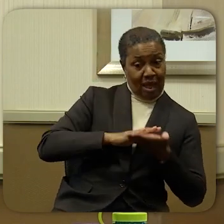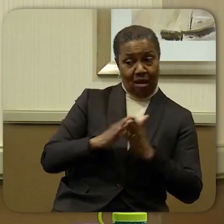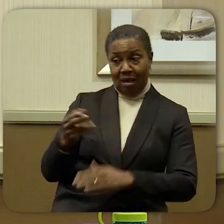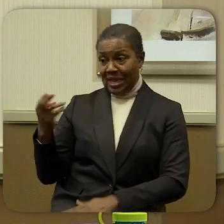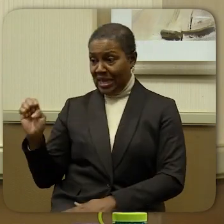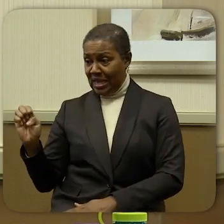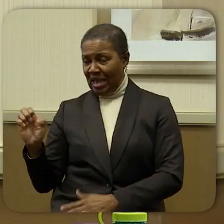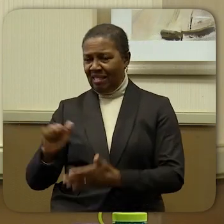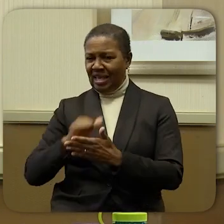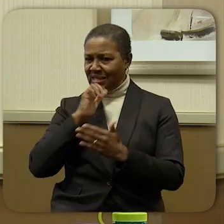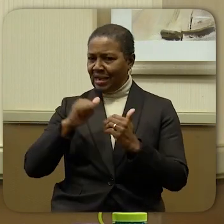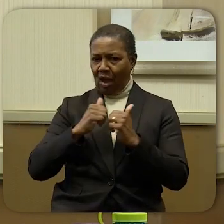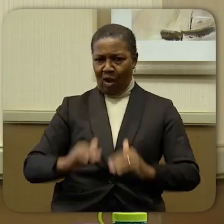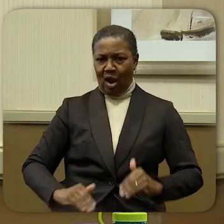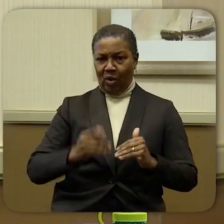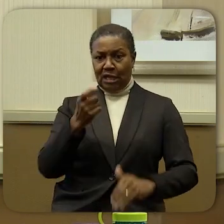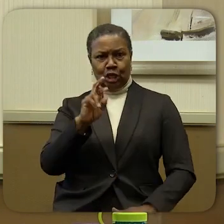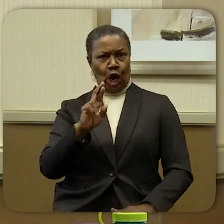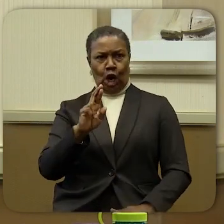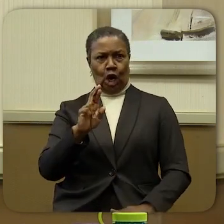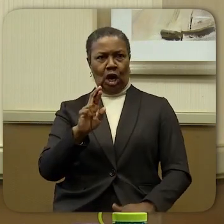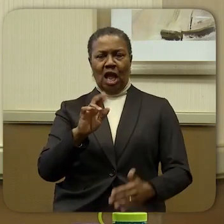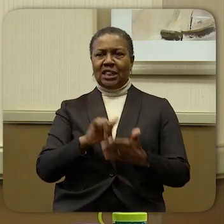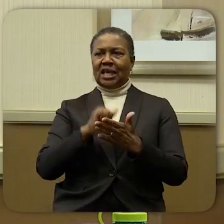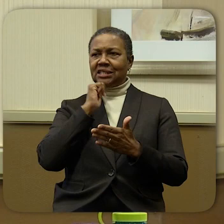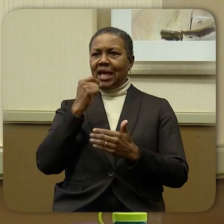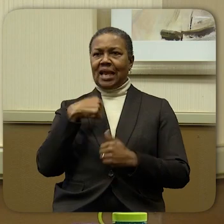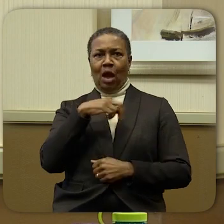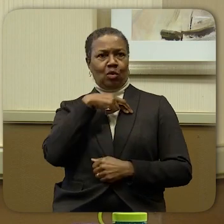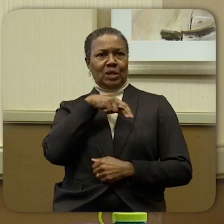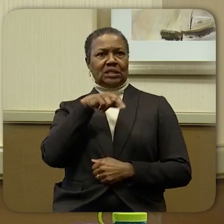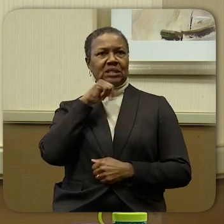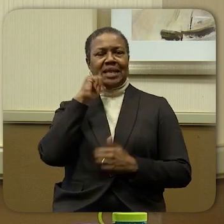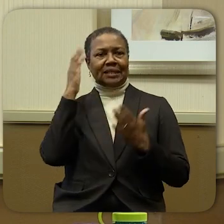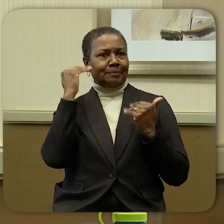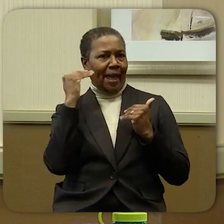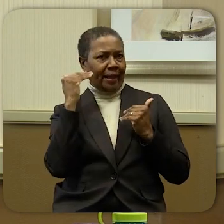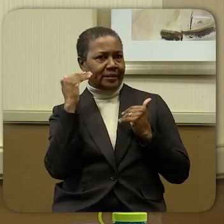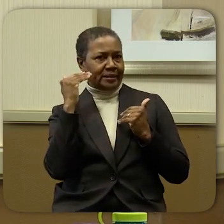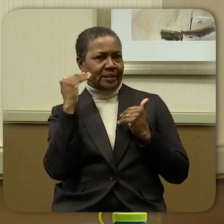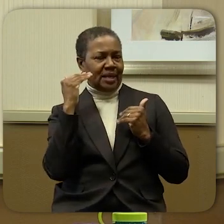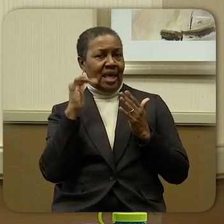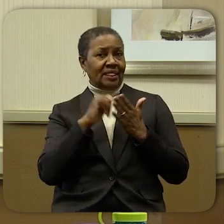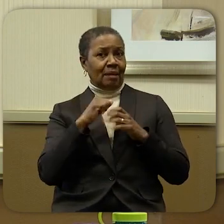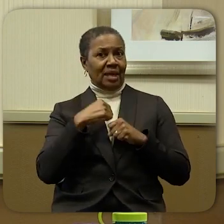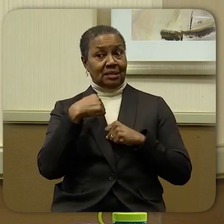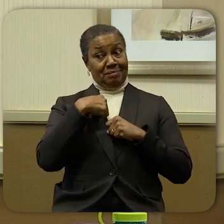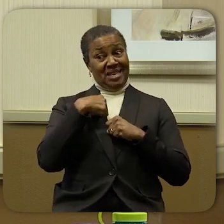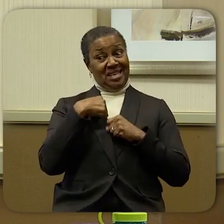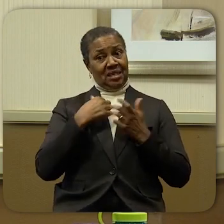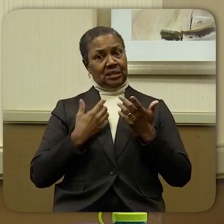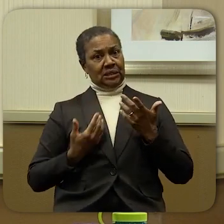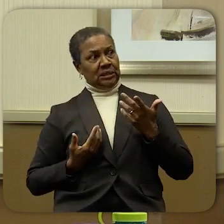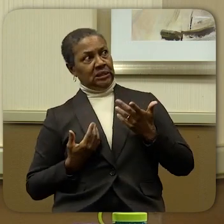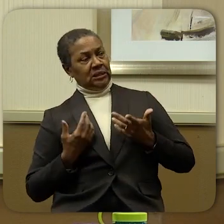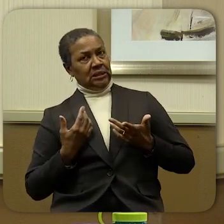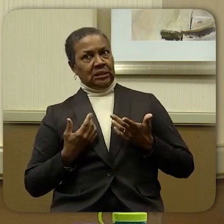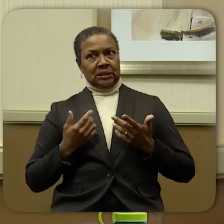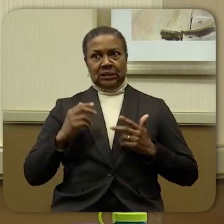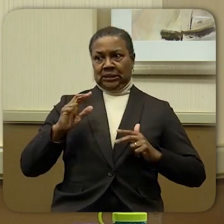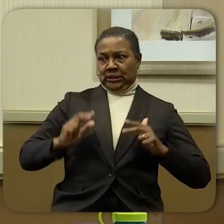raised her, or that's not what our religion expects, and then that makes me look some type of